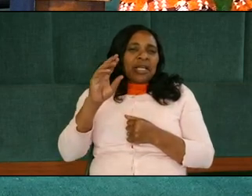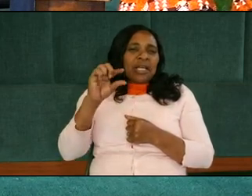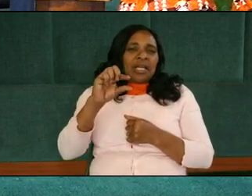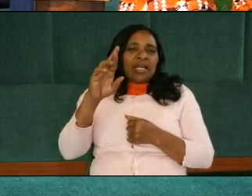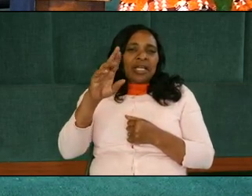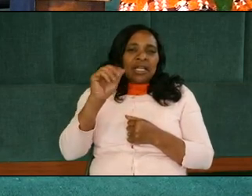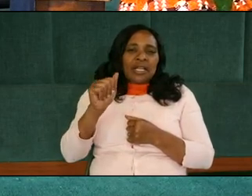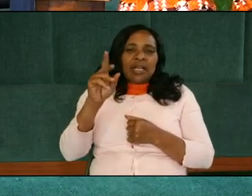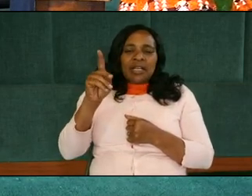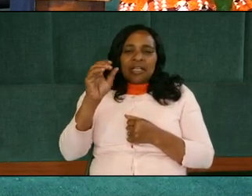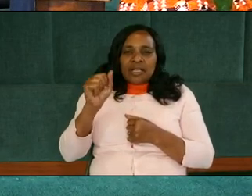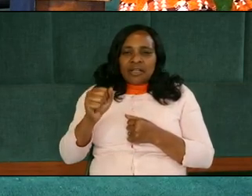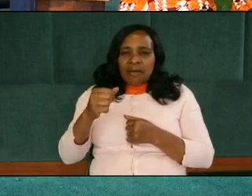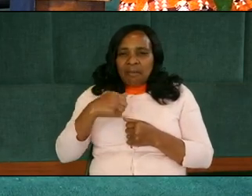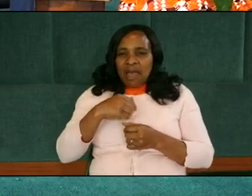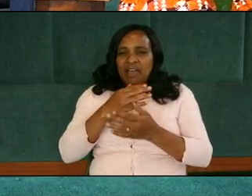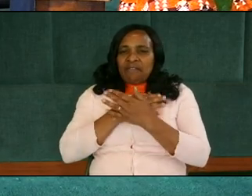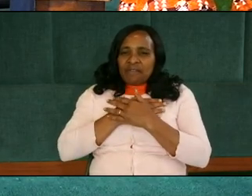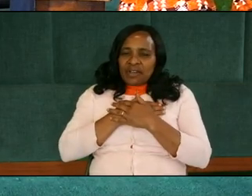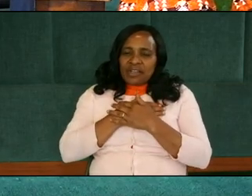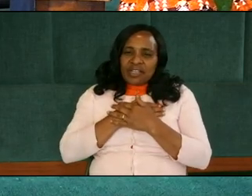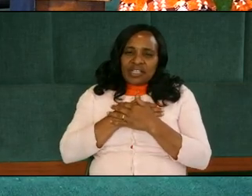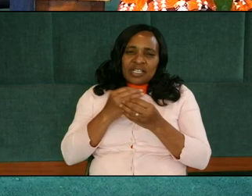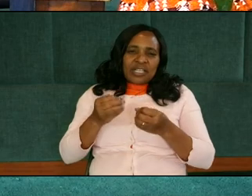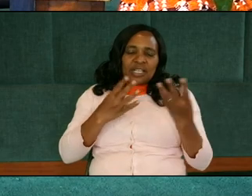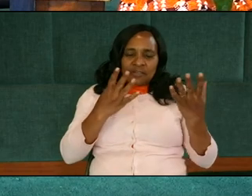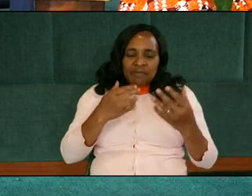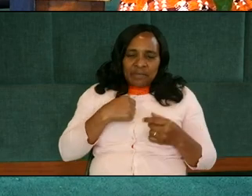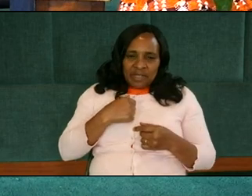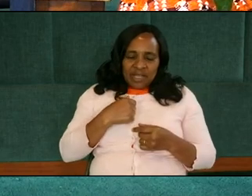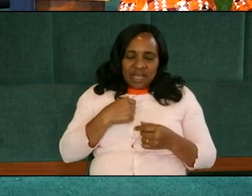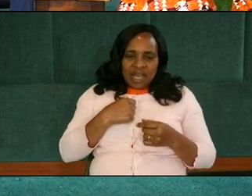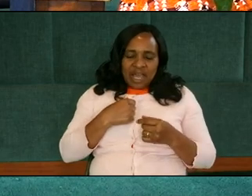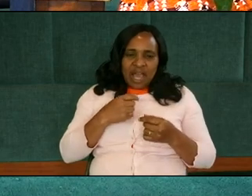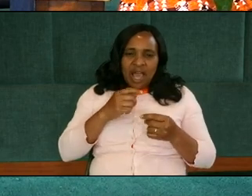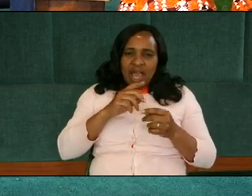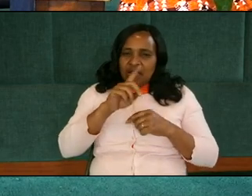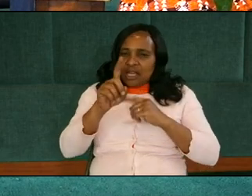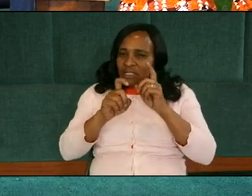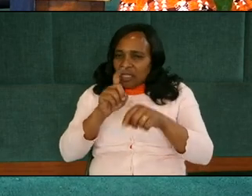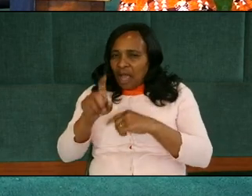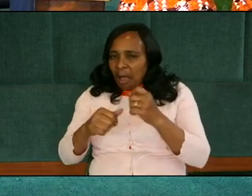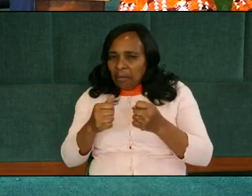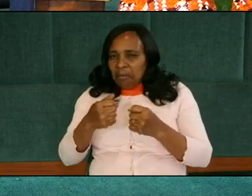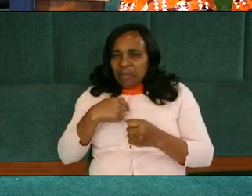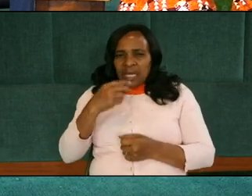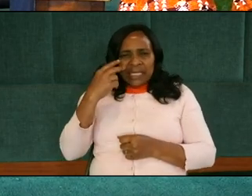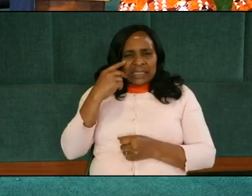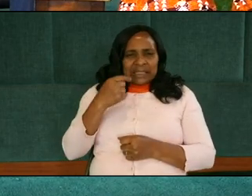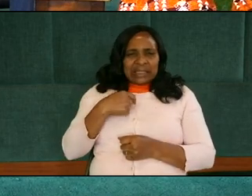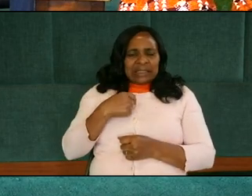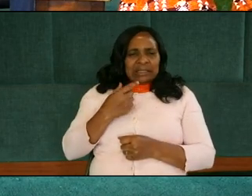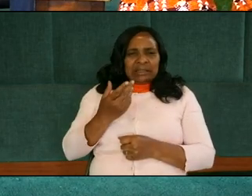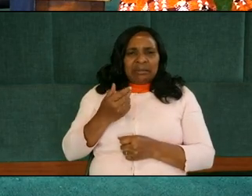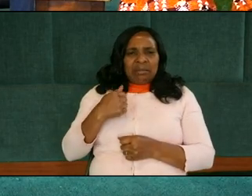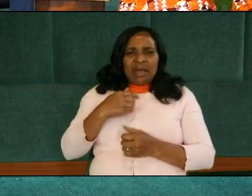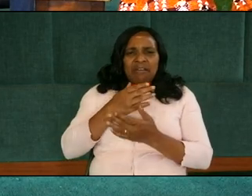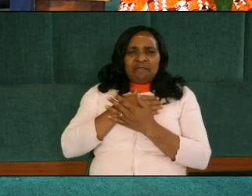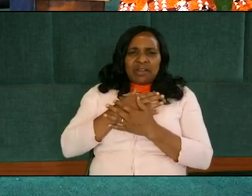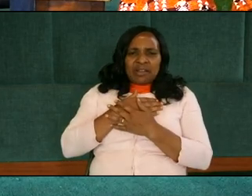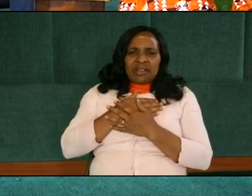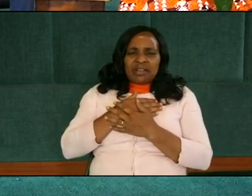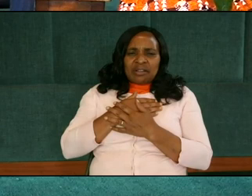Yeah, so when my friends graded the test, I suspect that, the friends